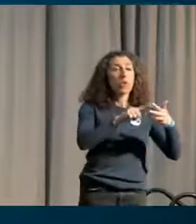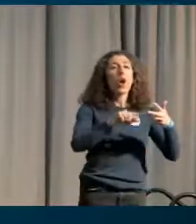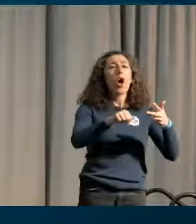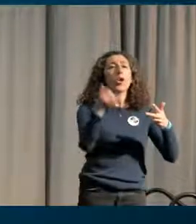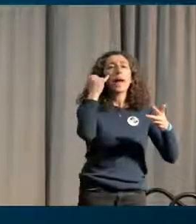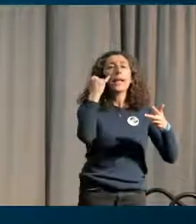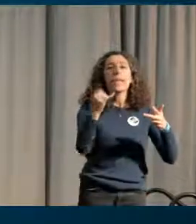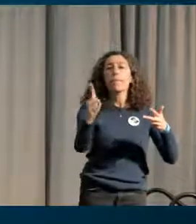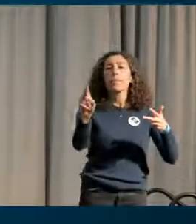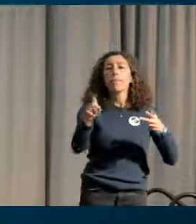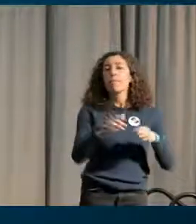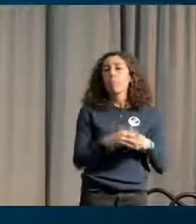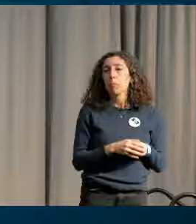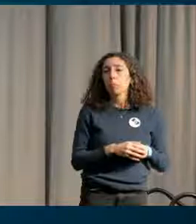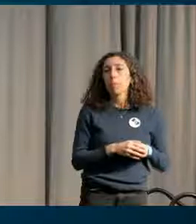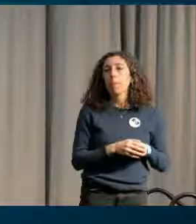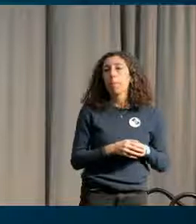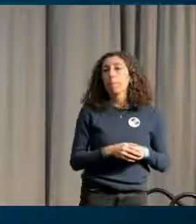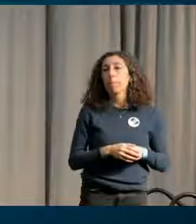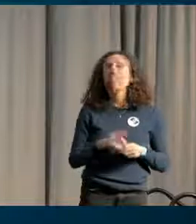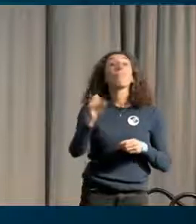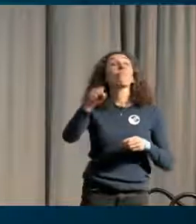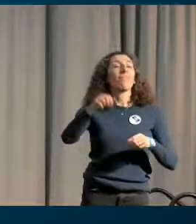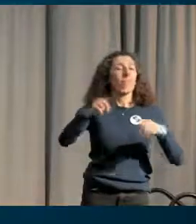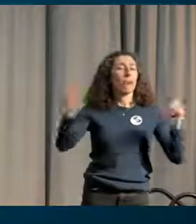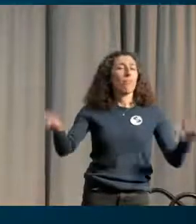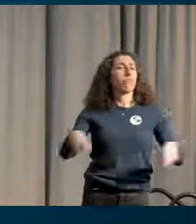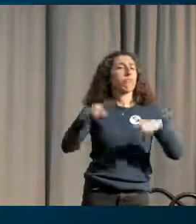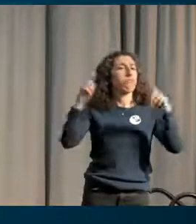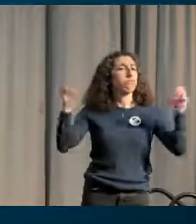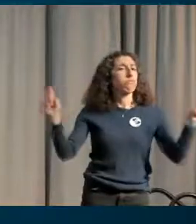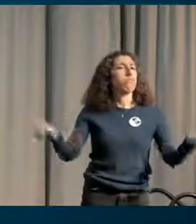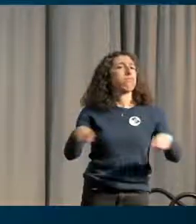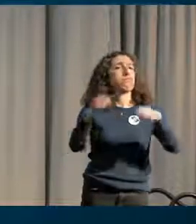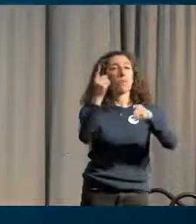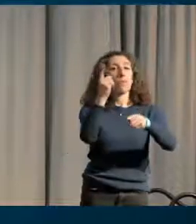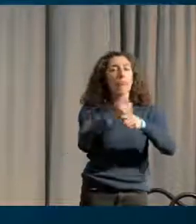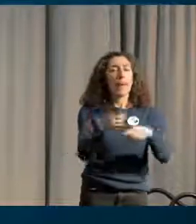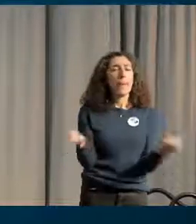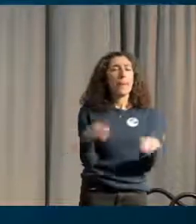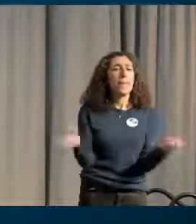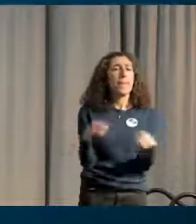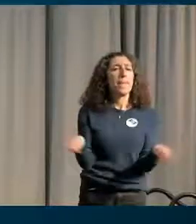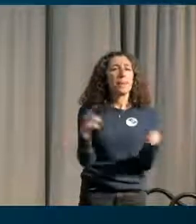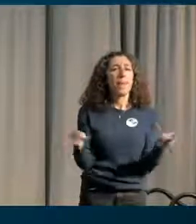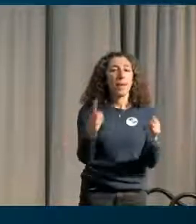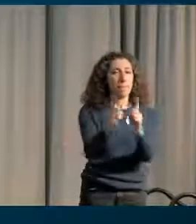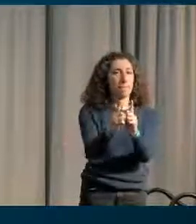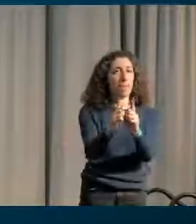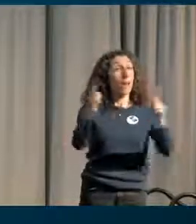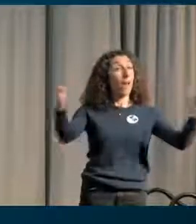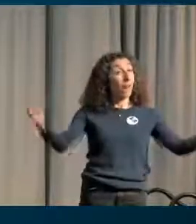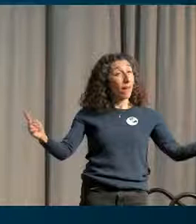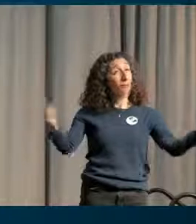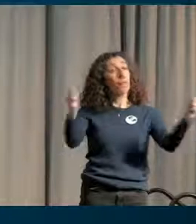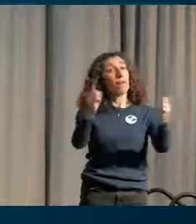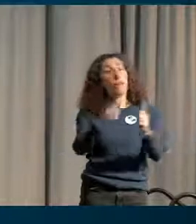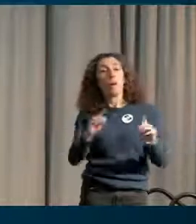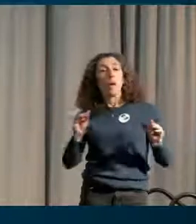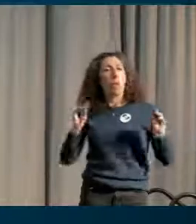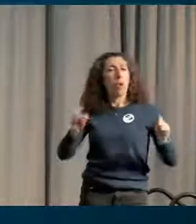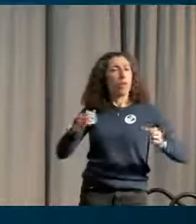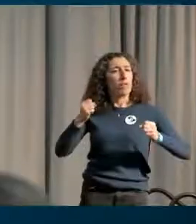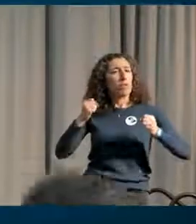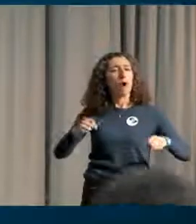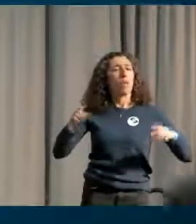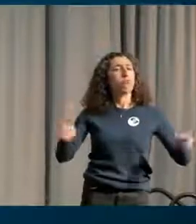loud. Oh, propellers. I love how my friend mentioned propellers, those things that spin and help things fly in the air. We're